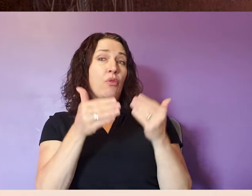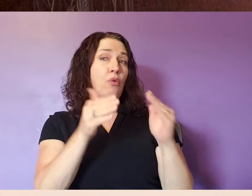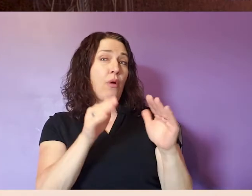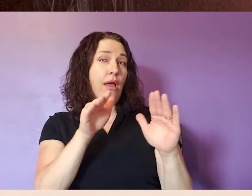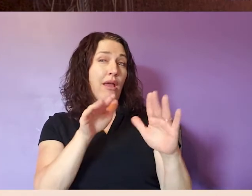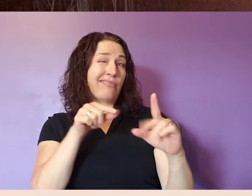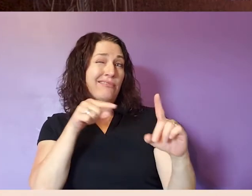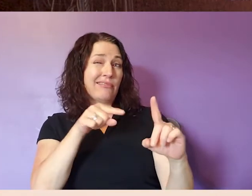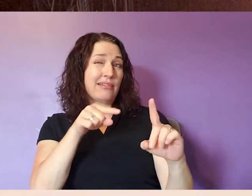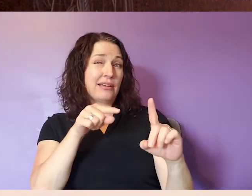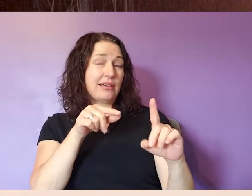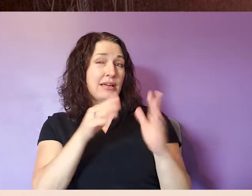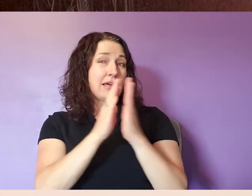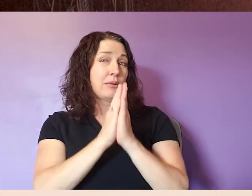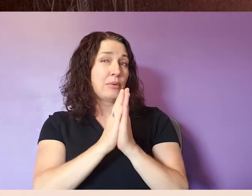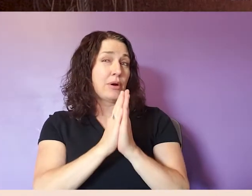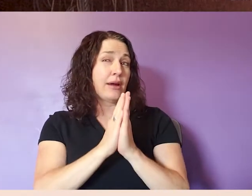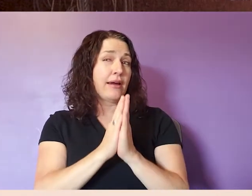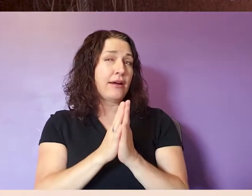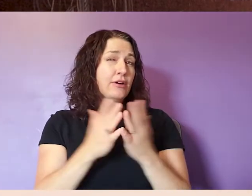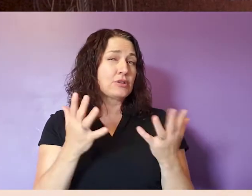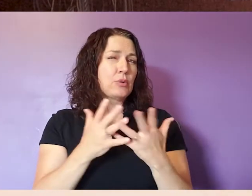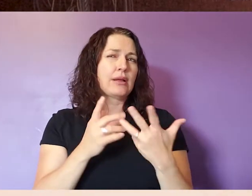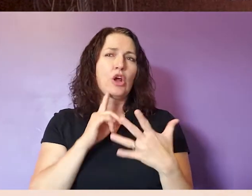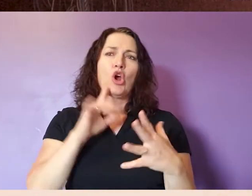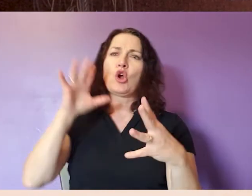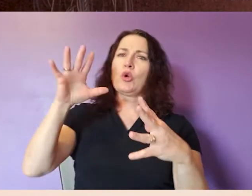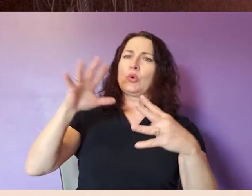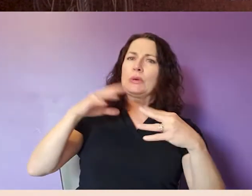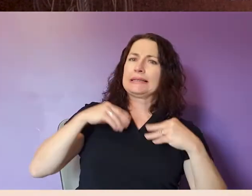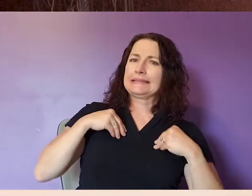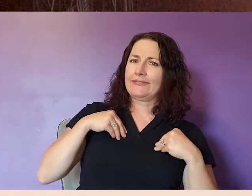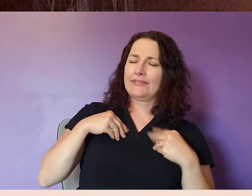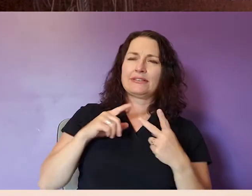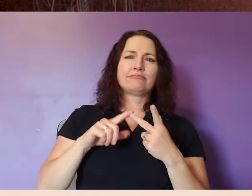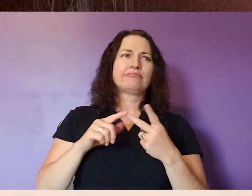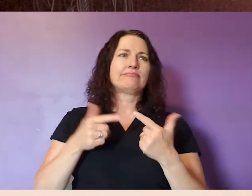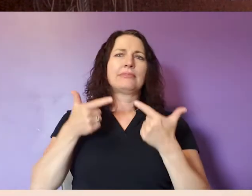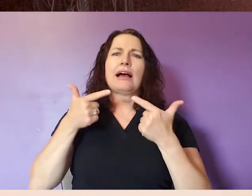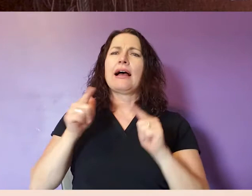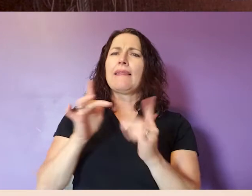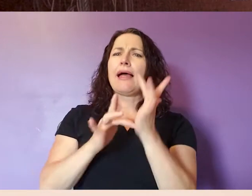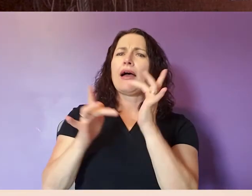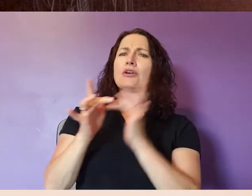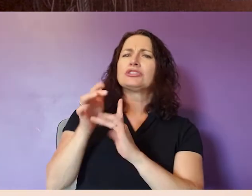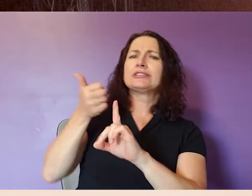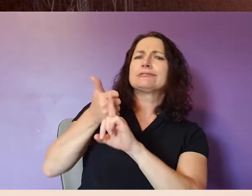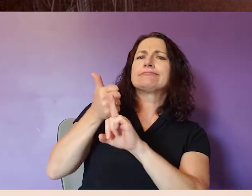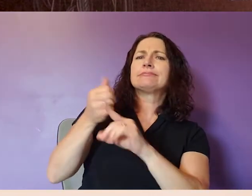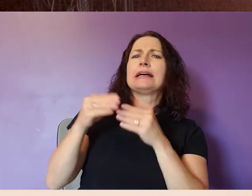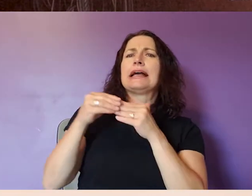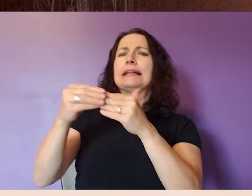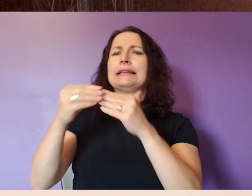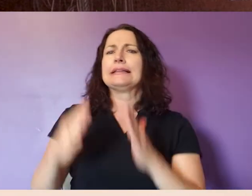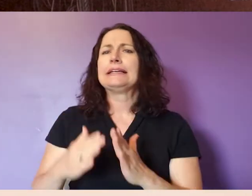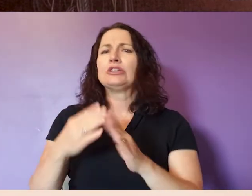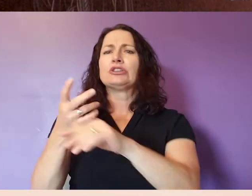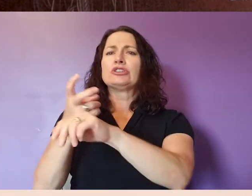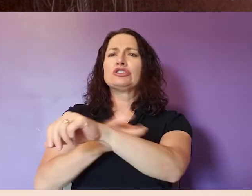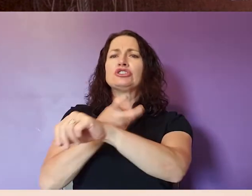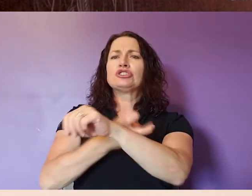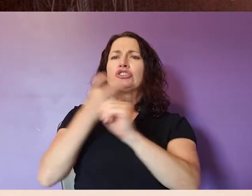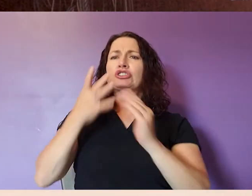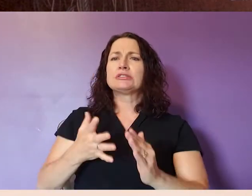that is about receiving about letting jesus be shepherd about our being